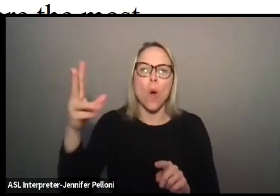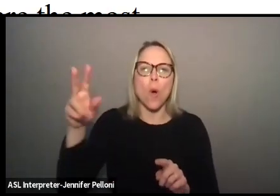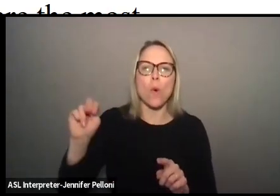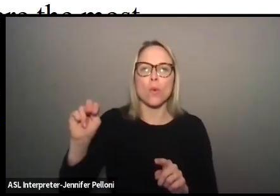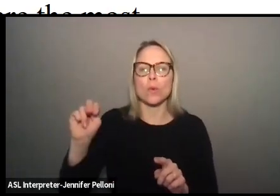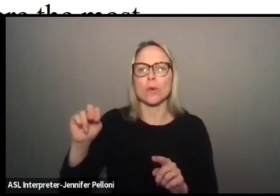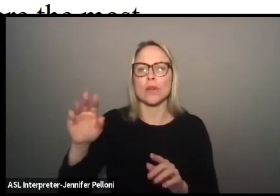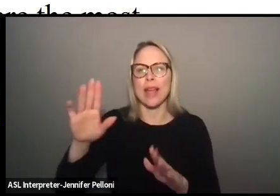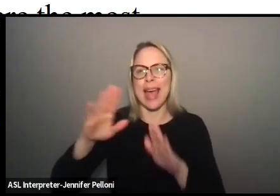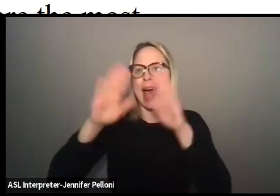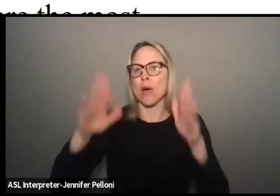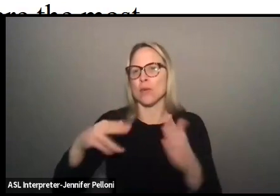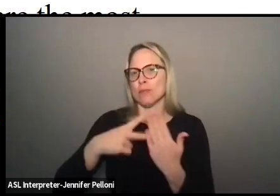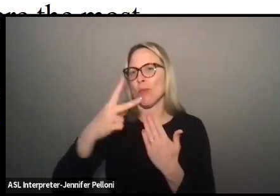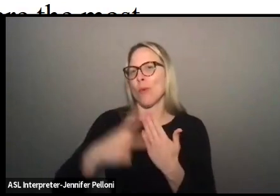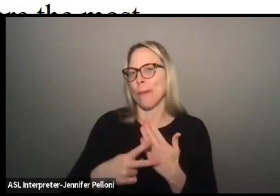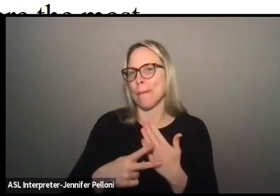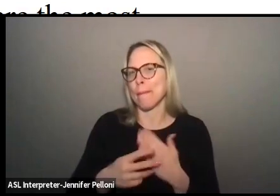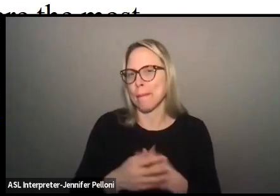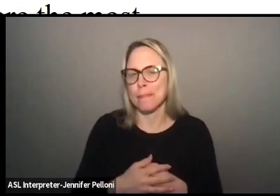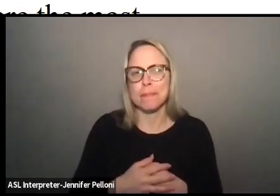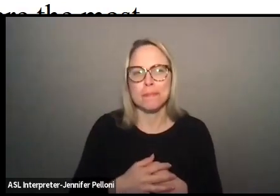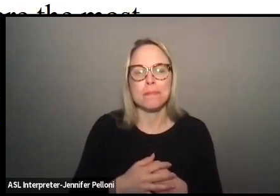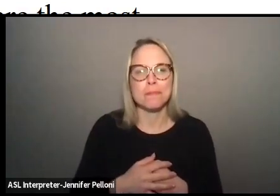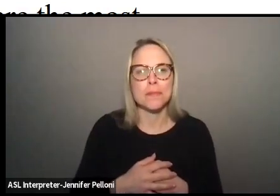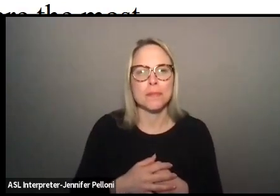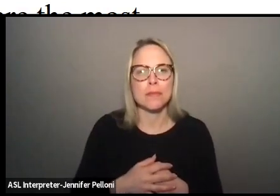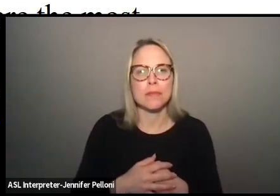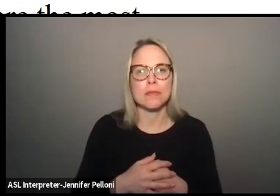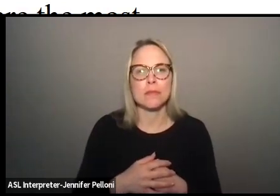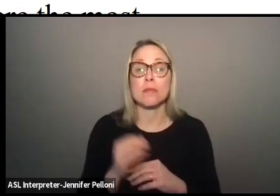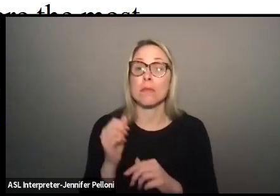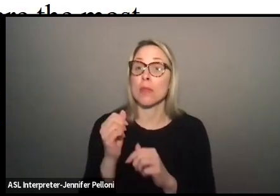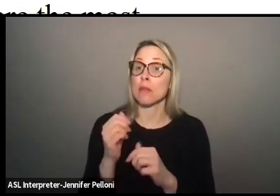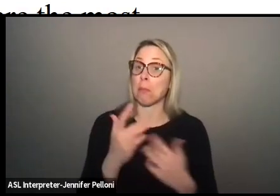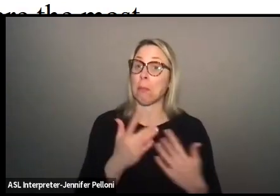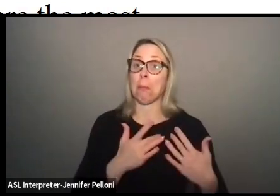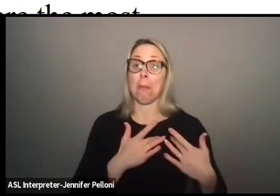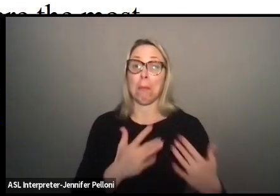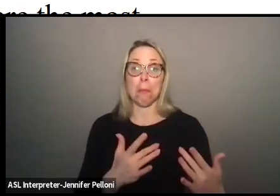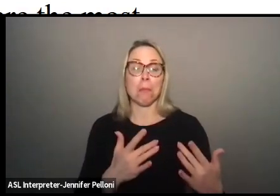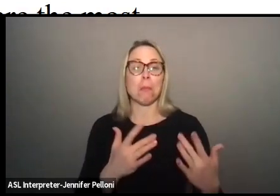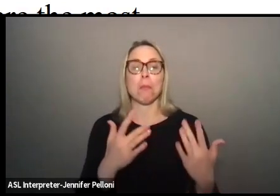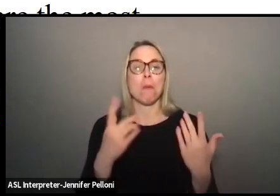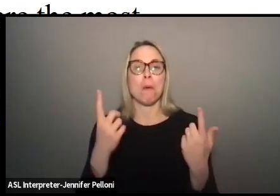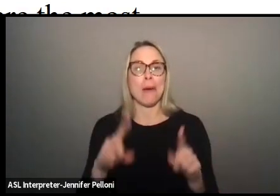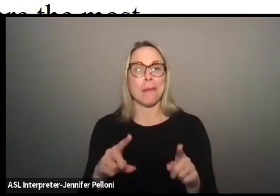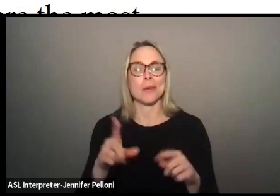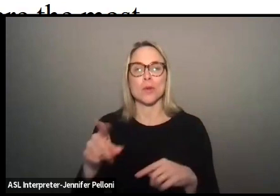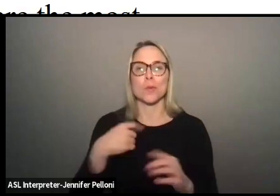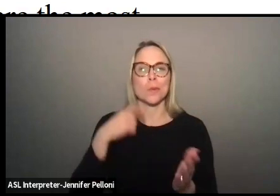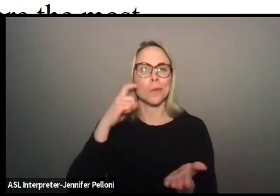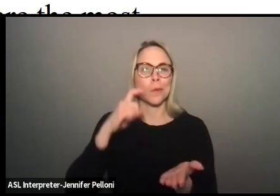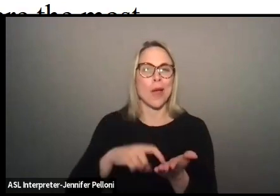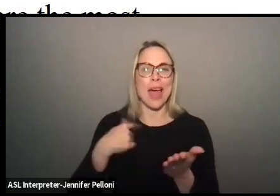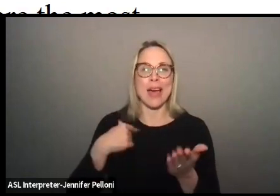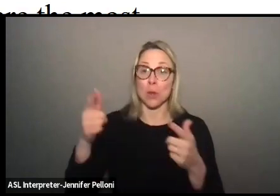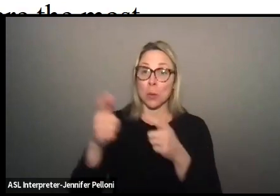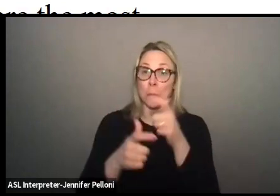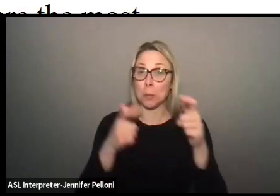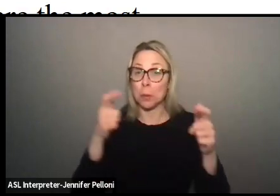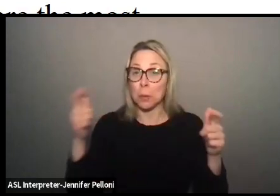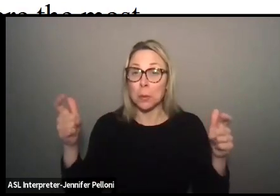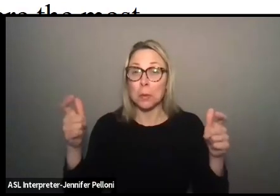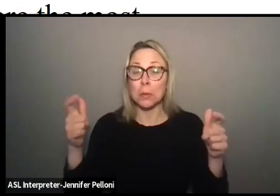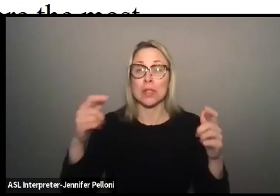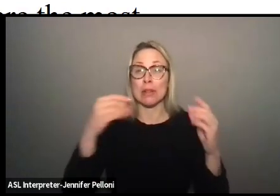a housing program. And most of the time, you'll find that there is a huge or long